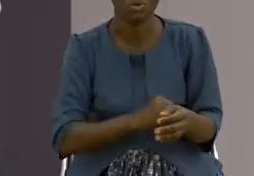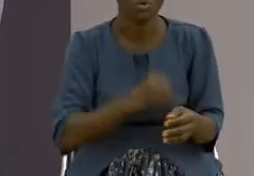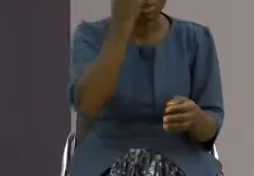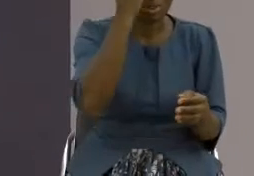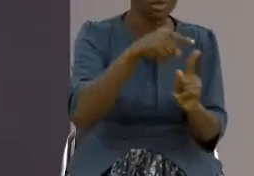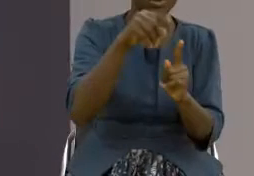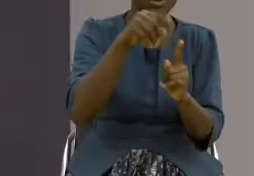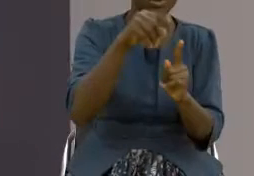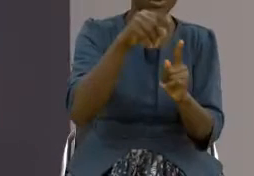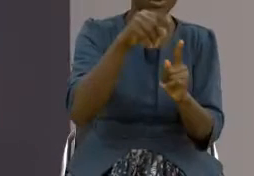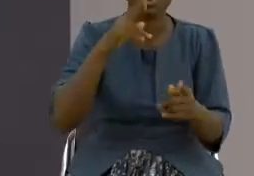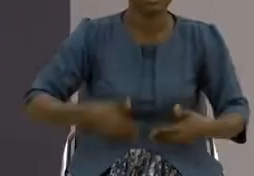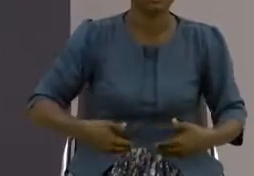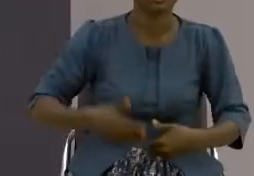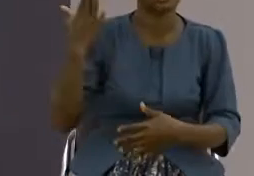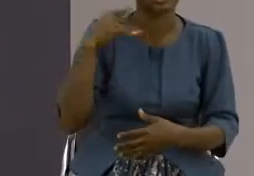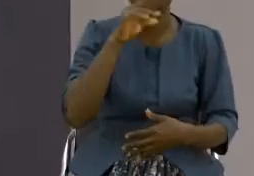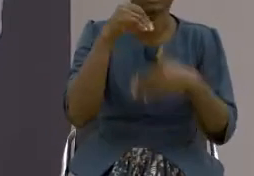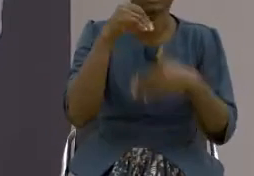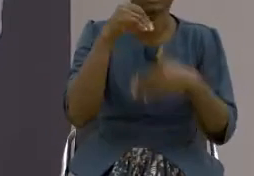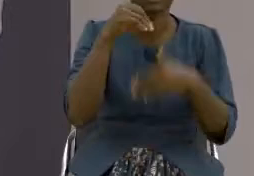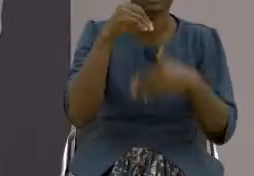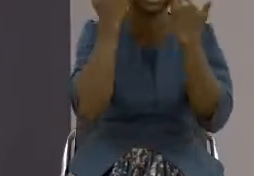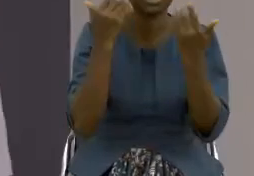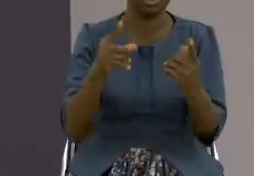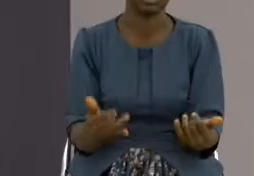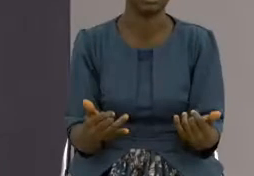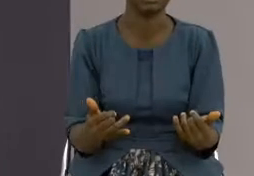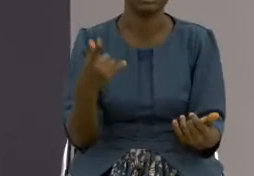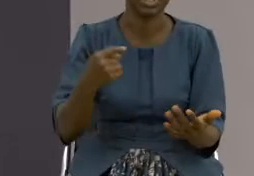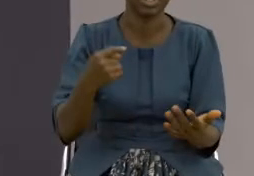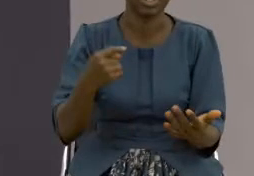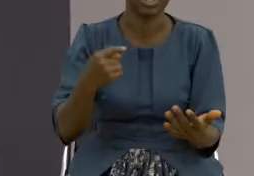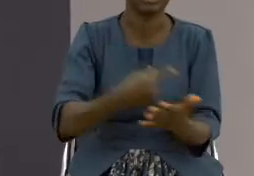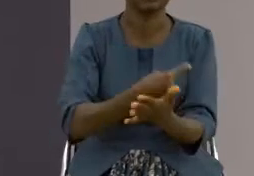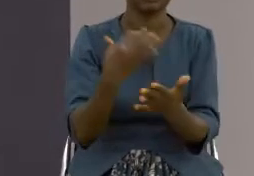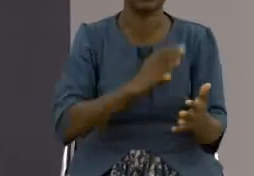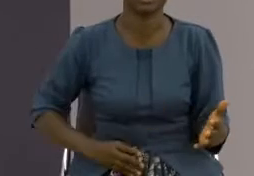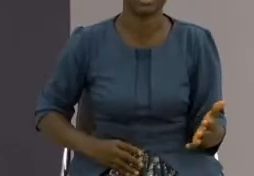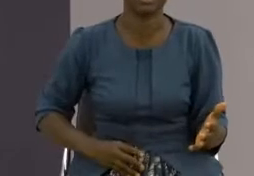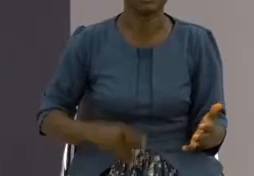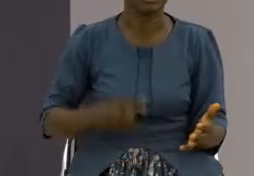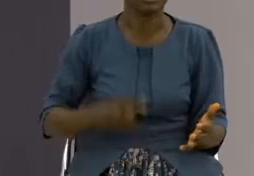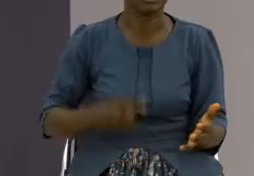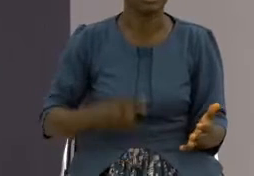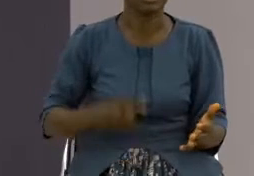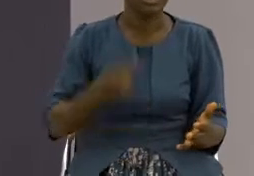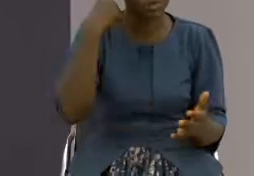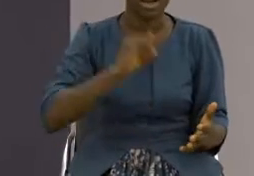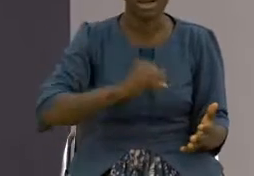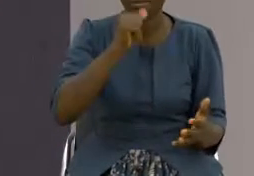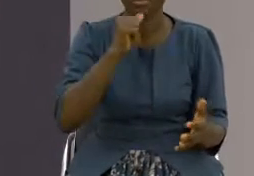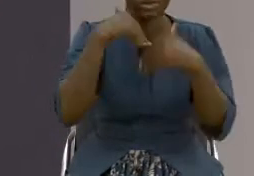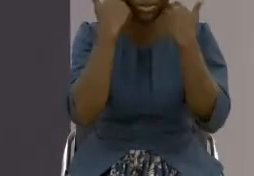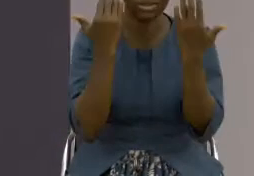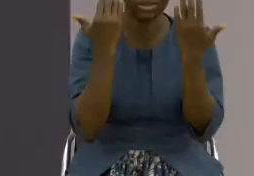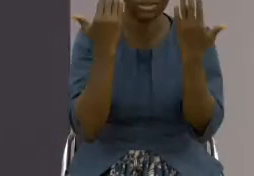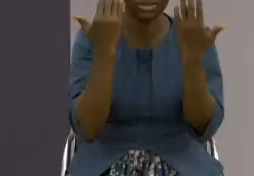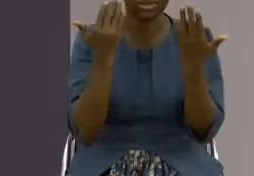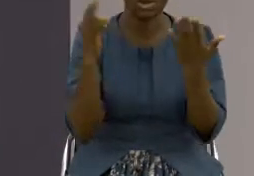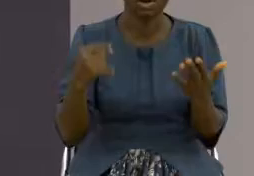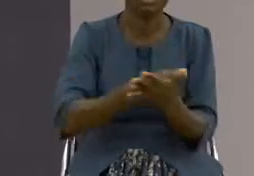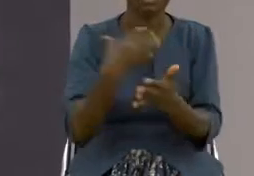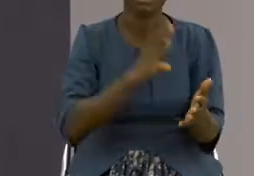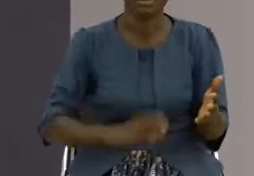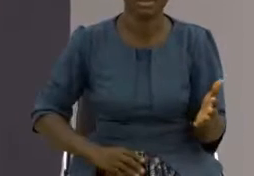the gospel of Christ, for I am not ashamed of the gospel of Christ, for it is the